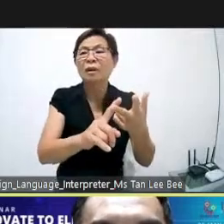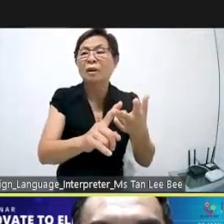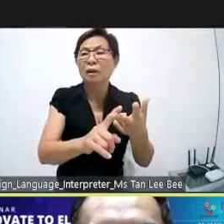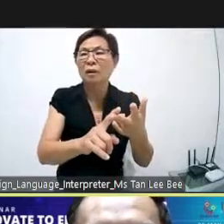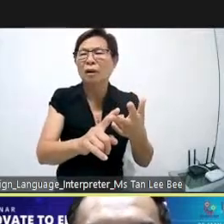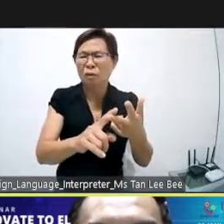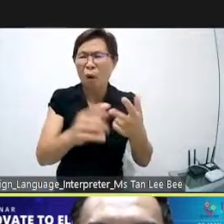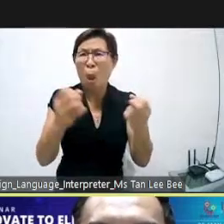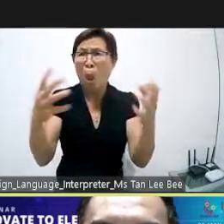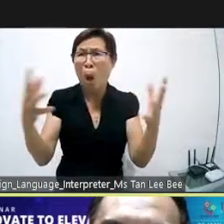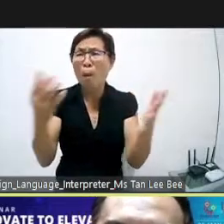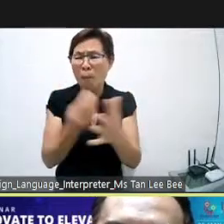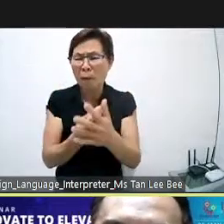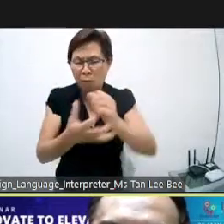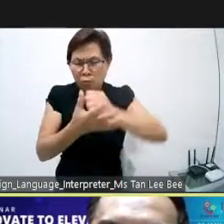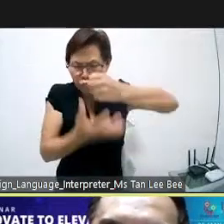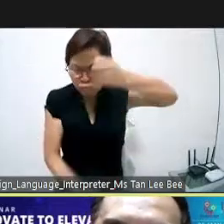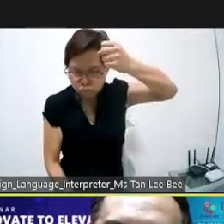quite a big money, not to